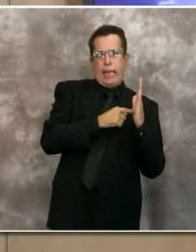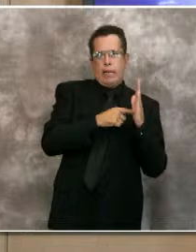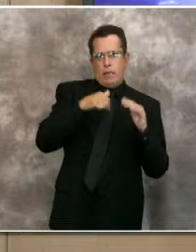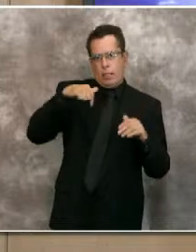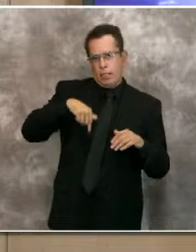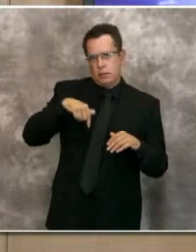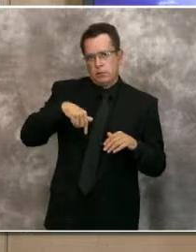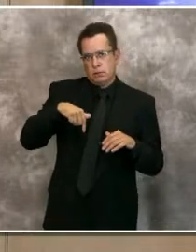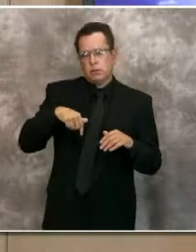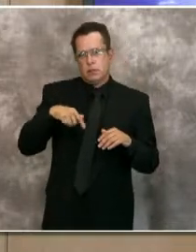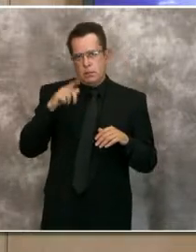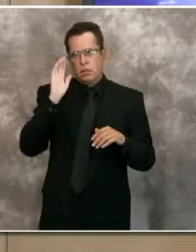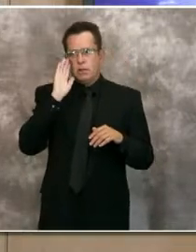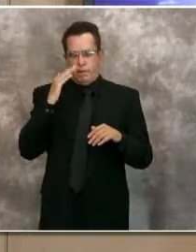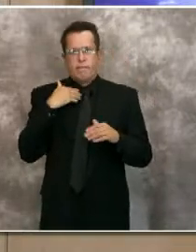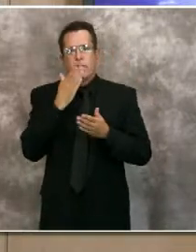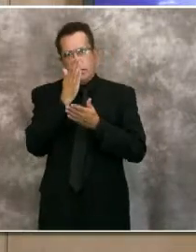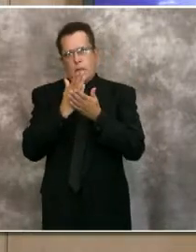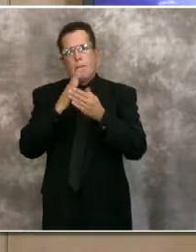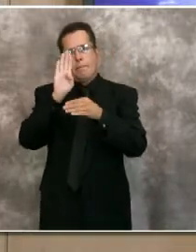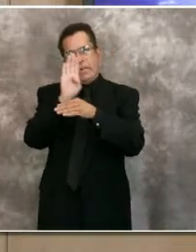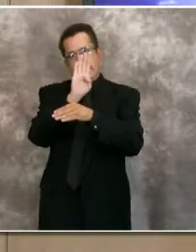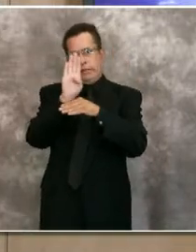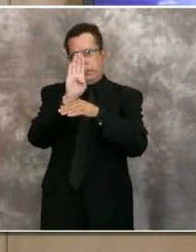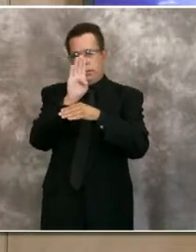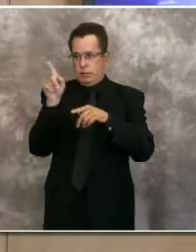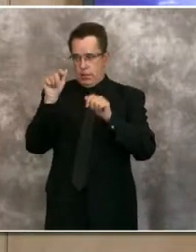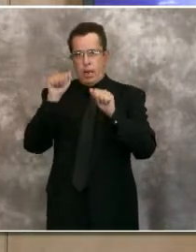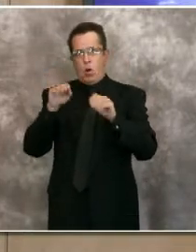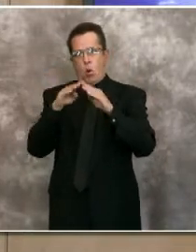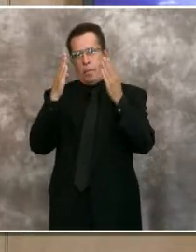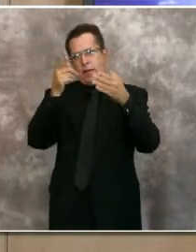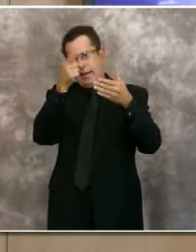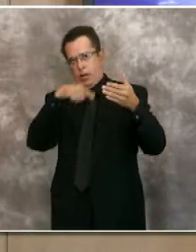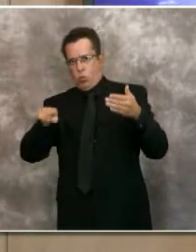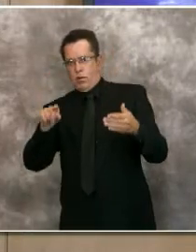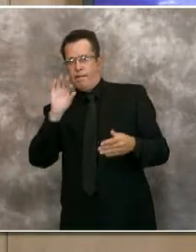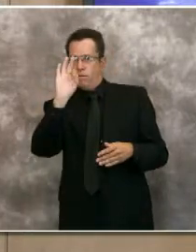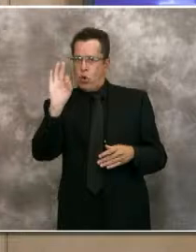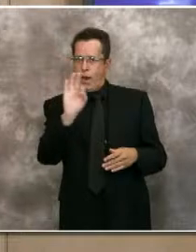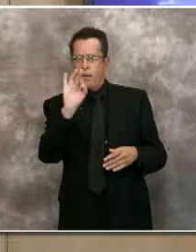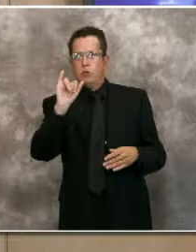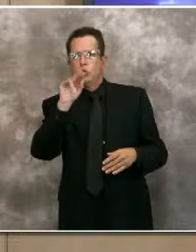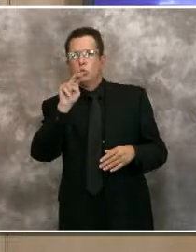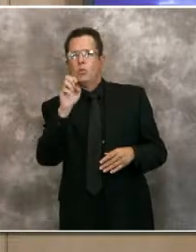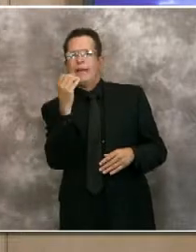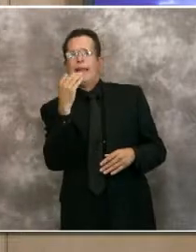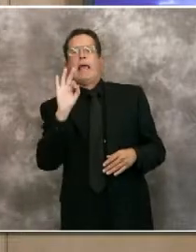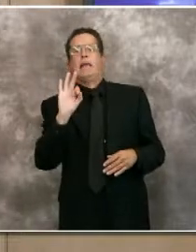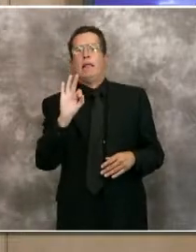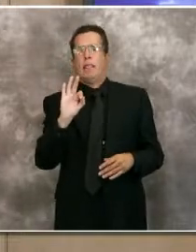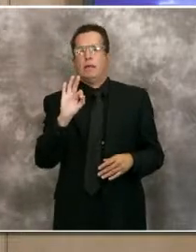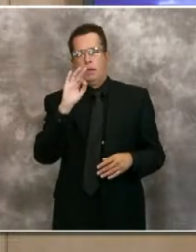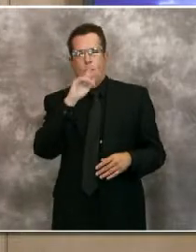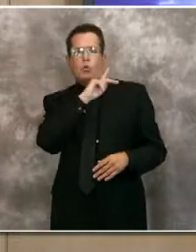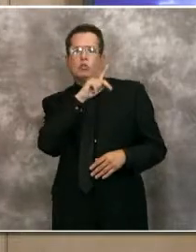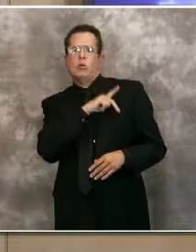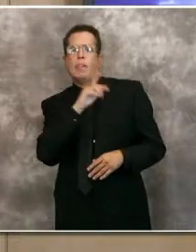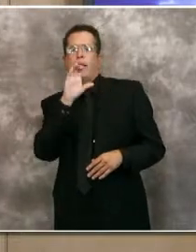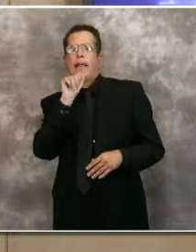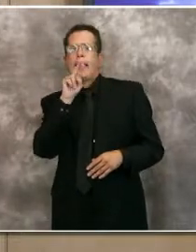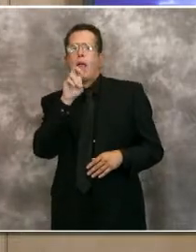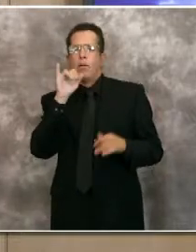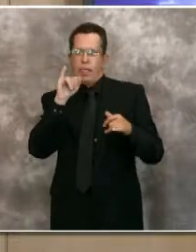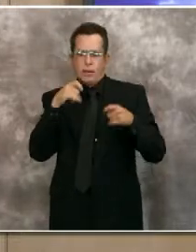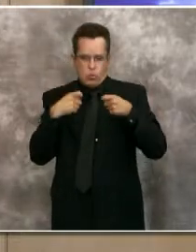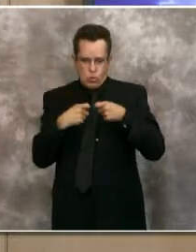the following businesses will be allowed to open next Friday on June 19th, and they include personal care such as